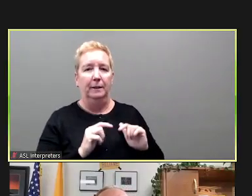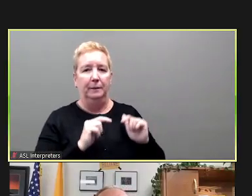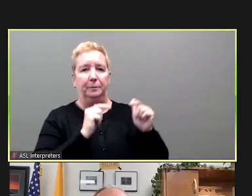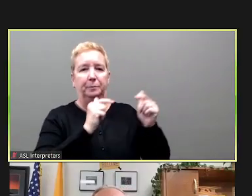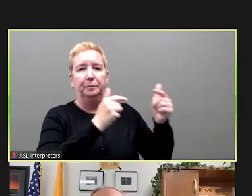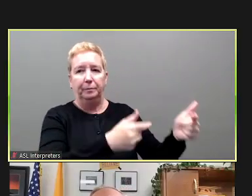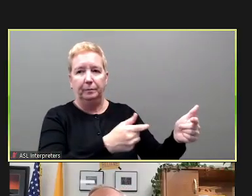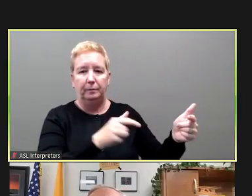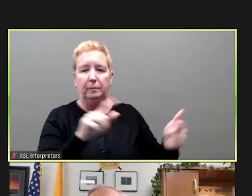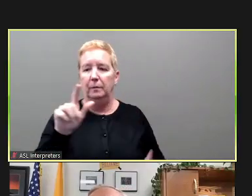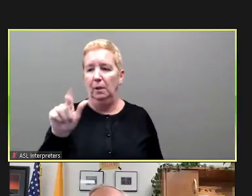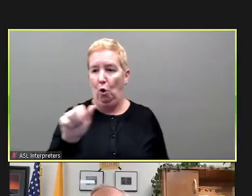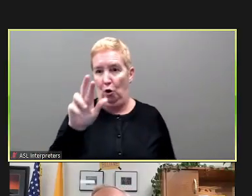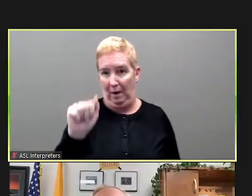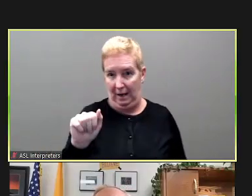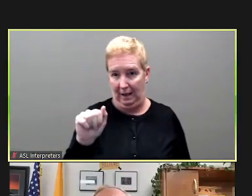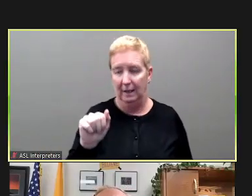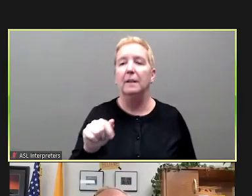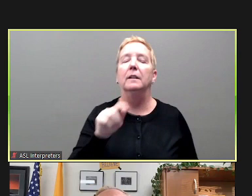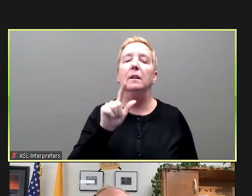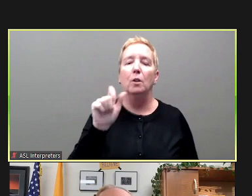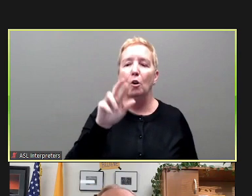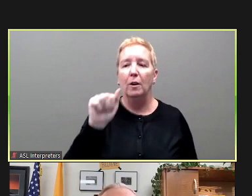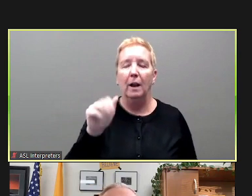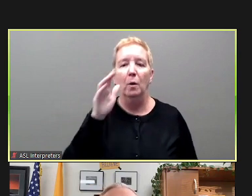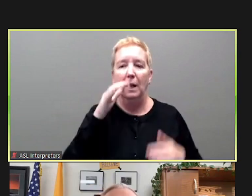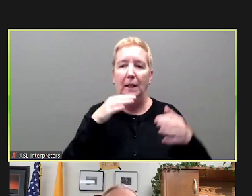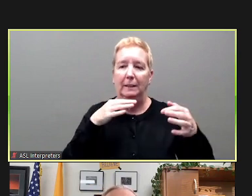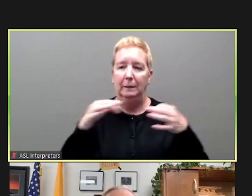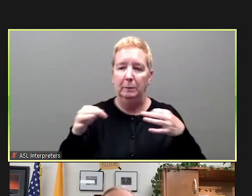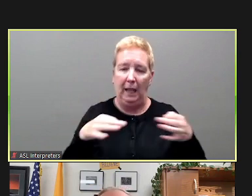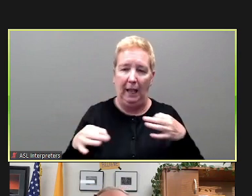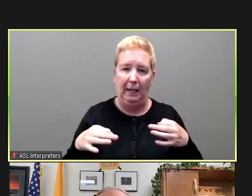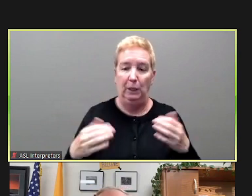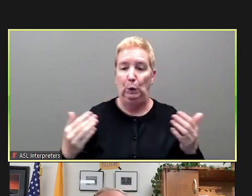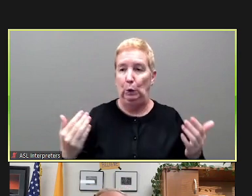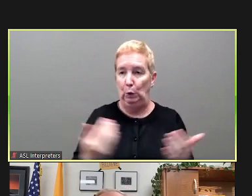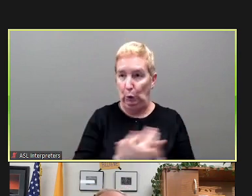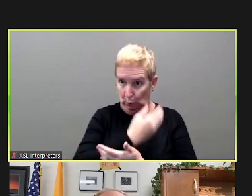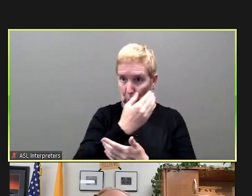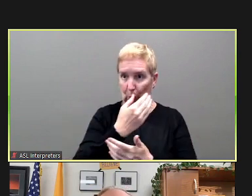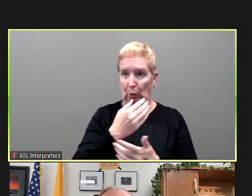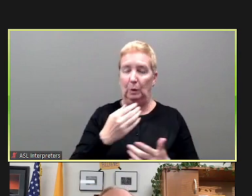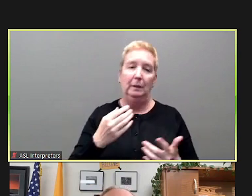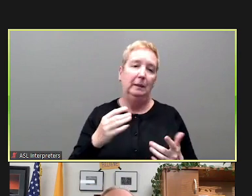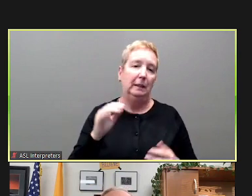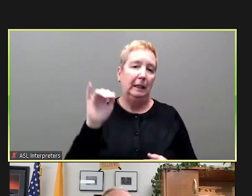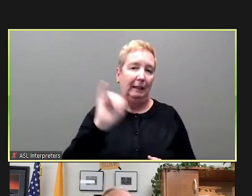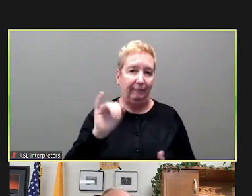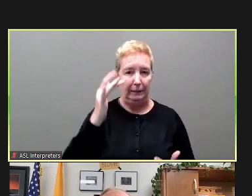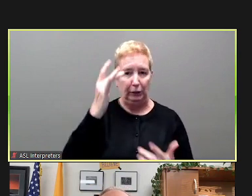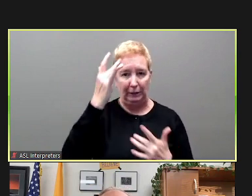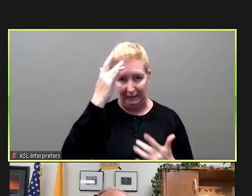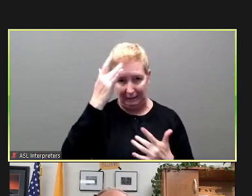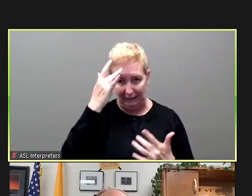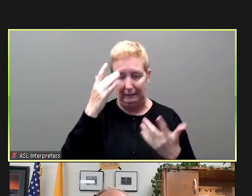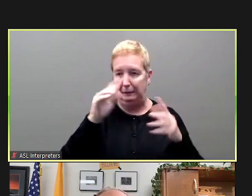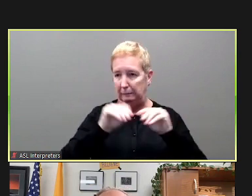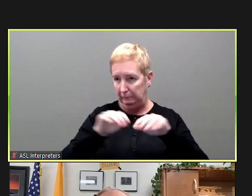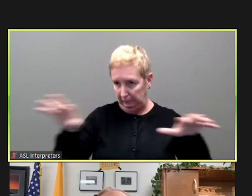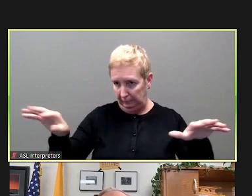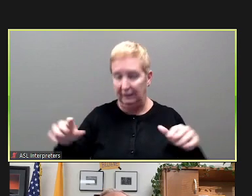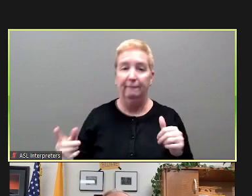to Laura, who's going to tell us about new infectious diseases, first with a